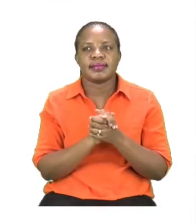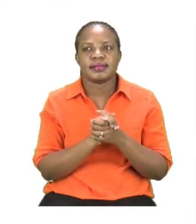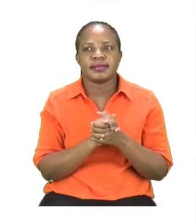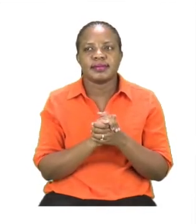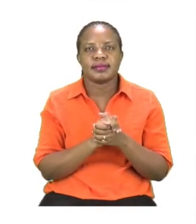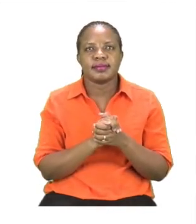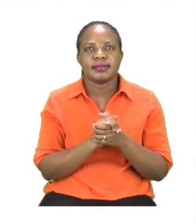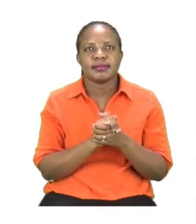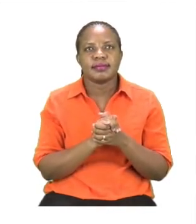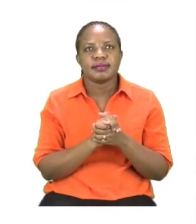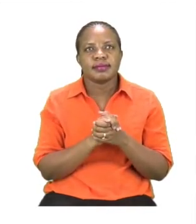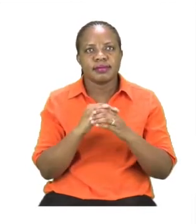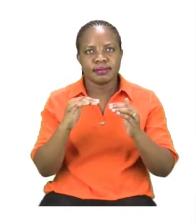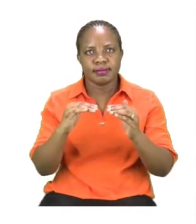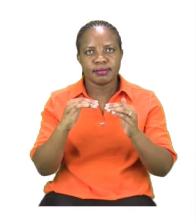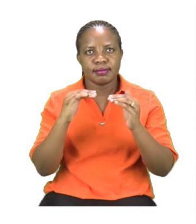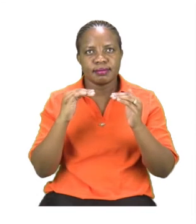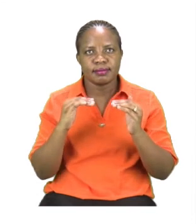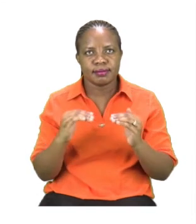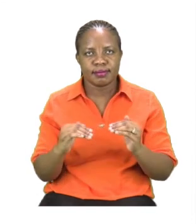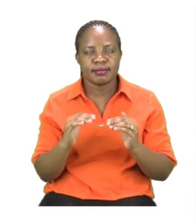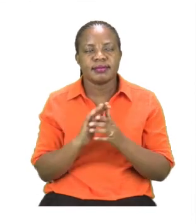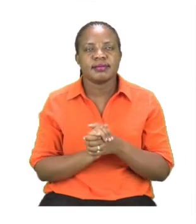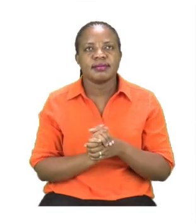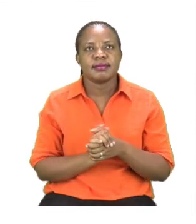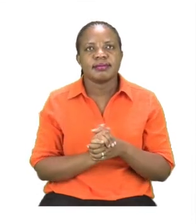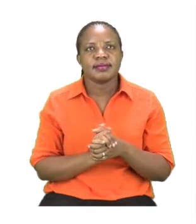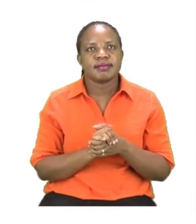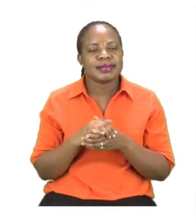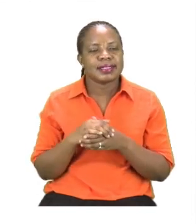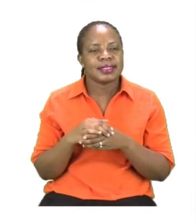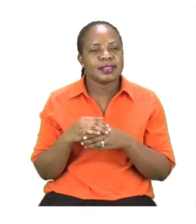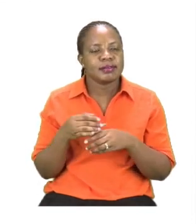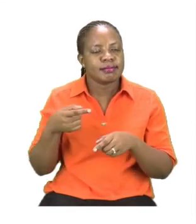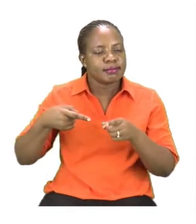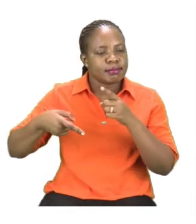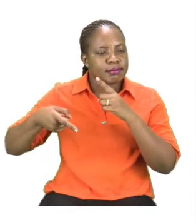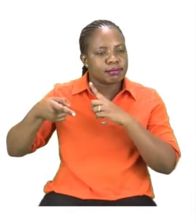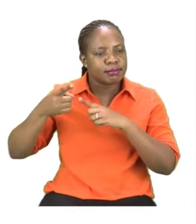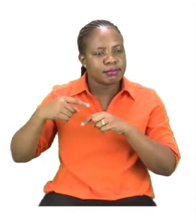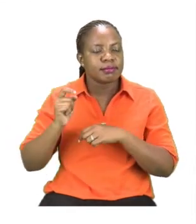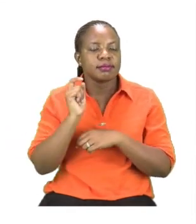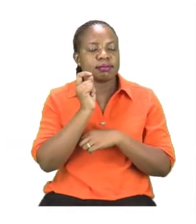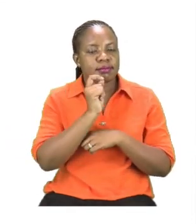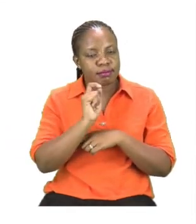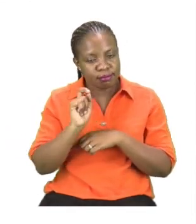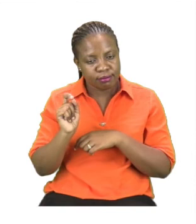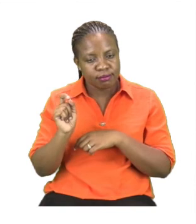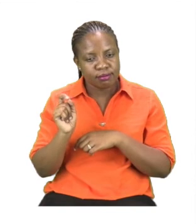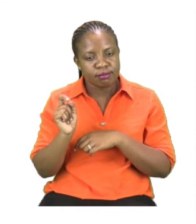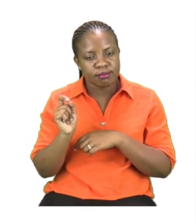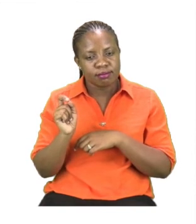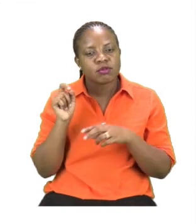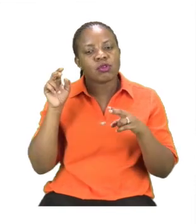the exercise is asking you to rewrite the sentences, including possessive pronouns with